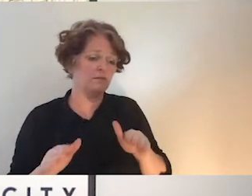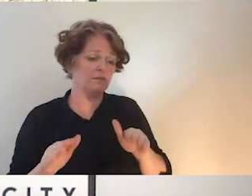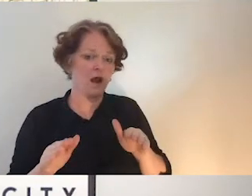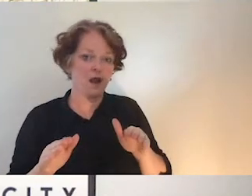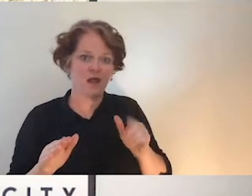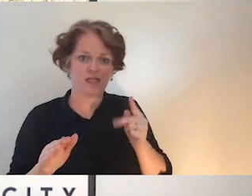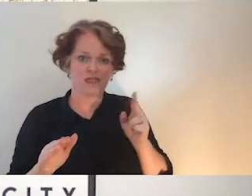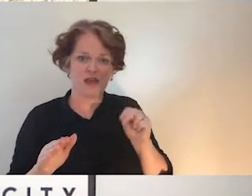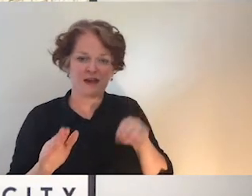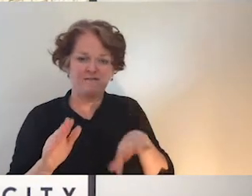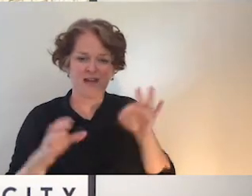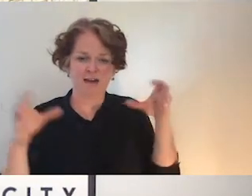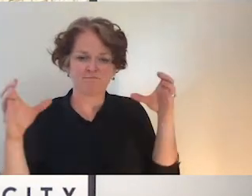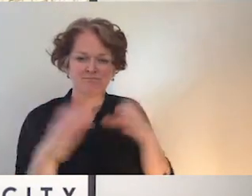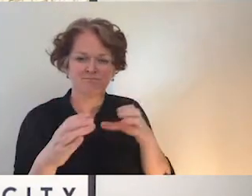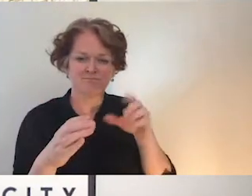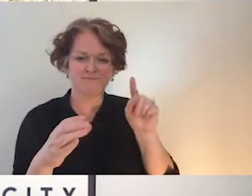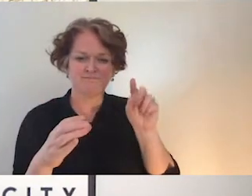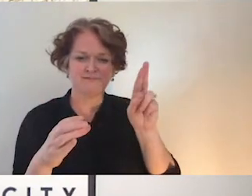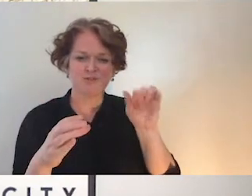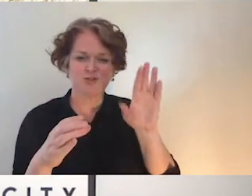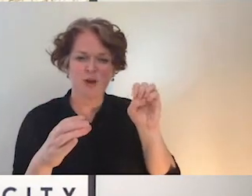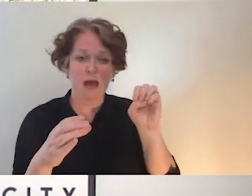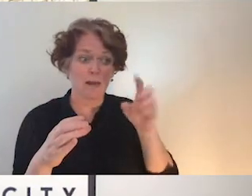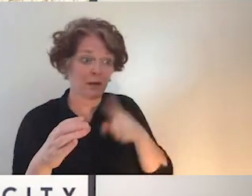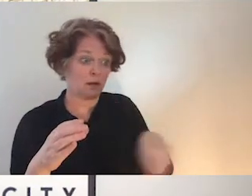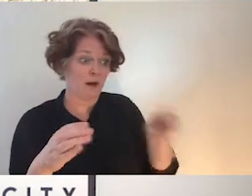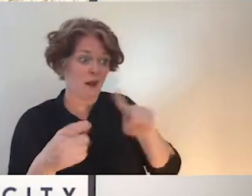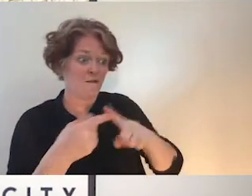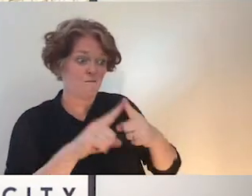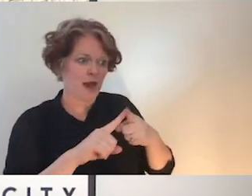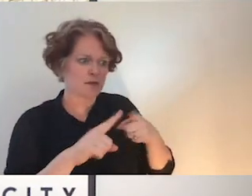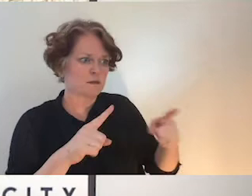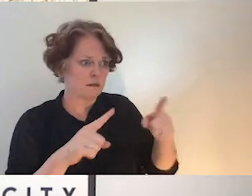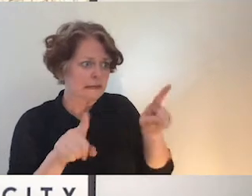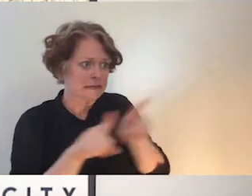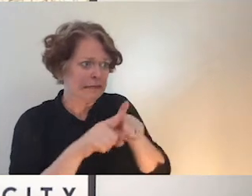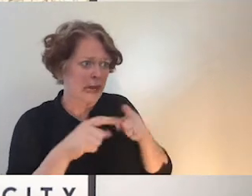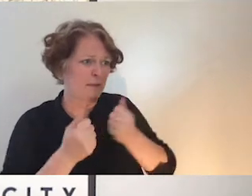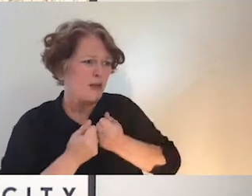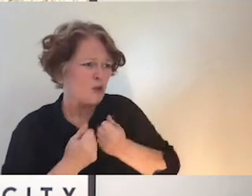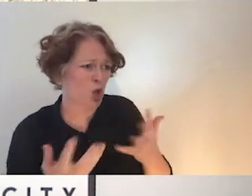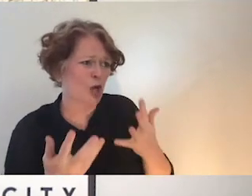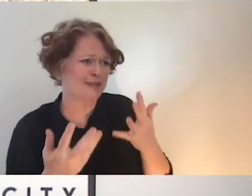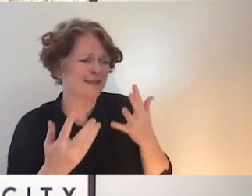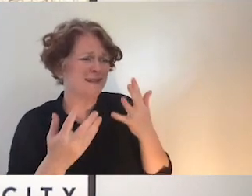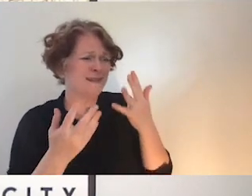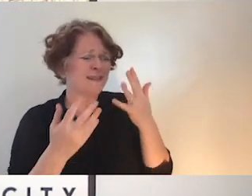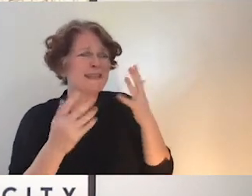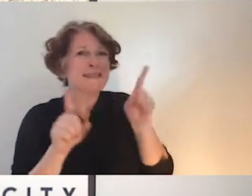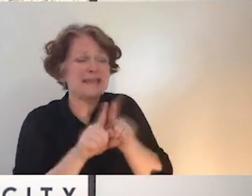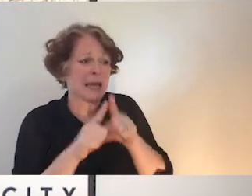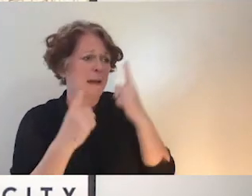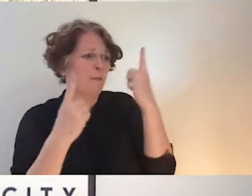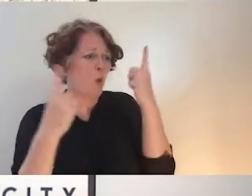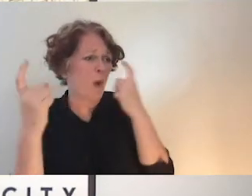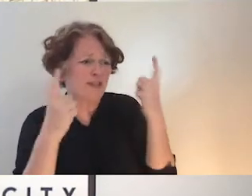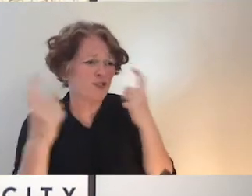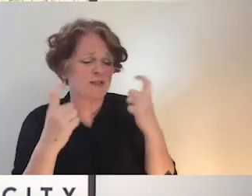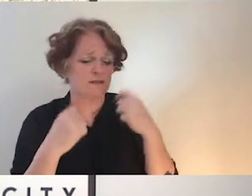then I found my tribe. A group of friends who were all exhausted like me and all wrestling with the same